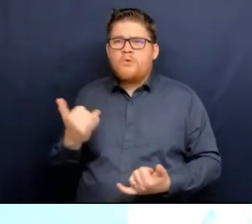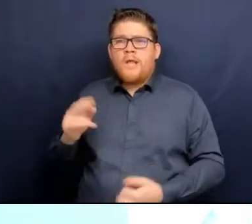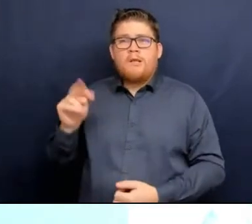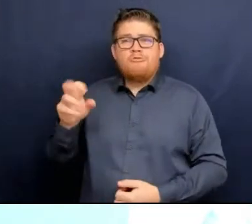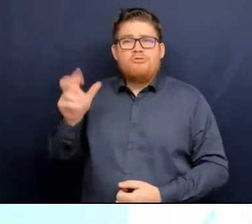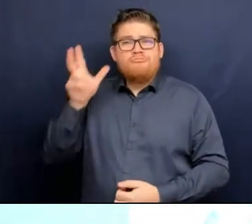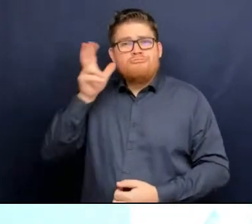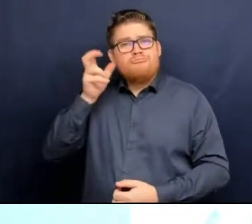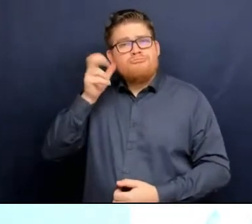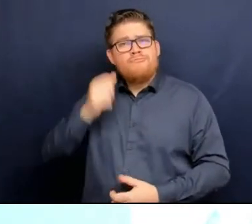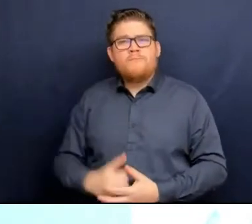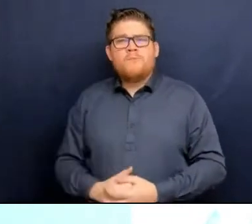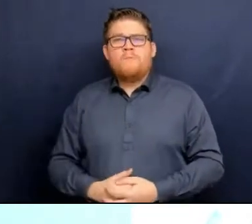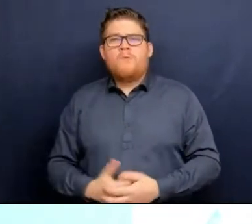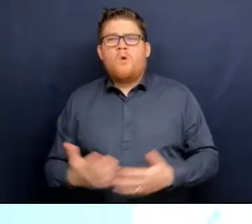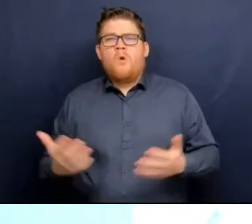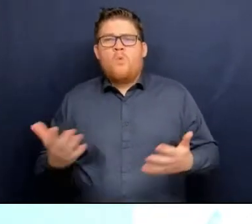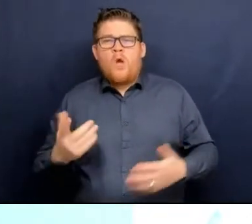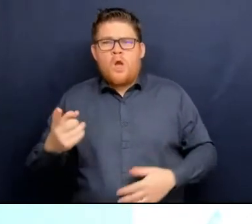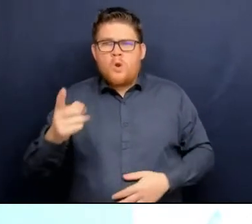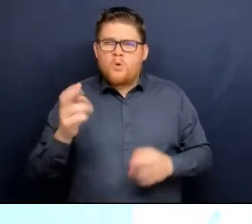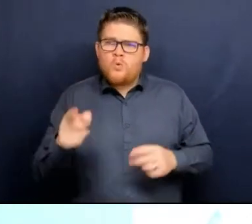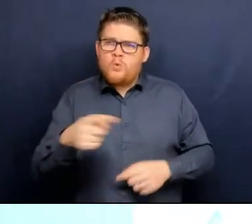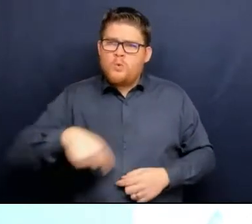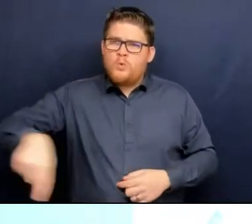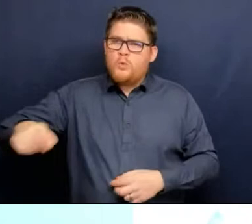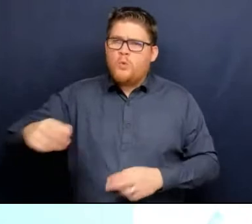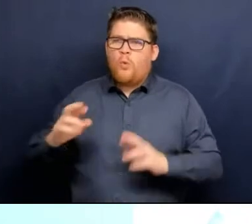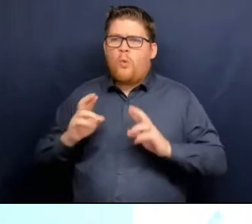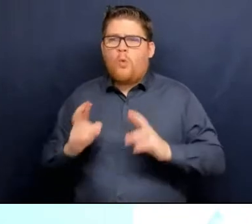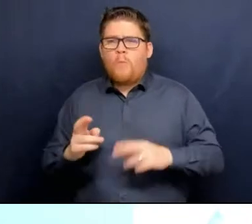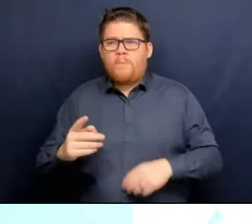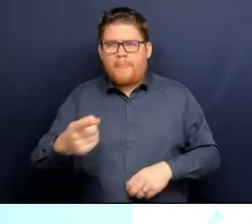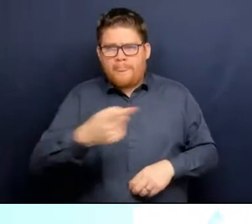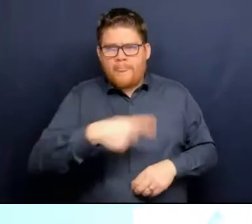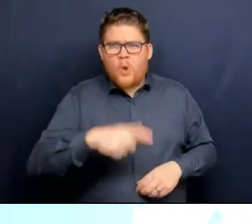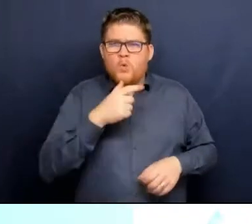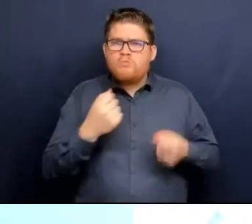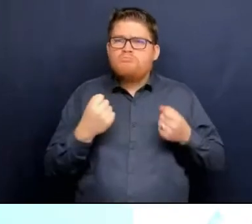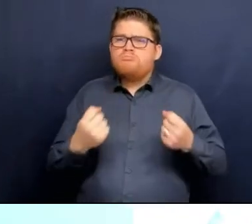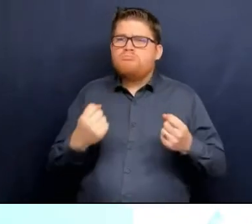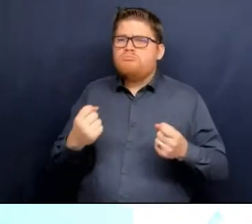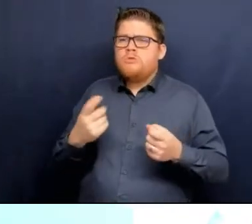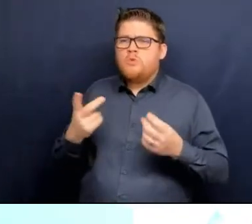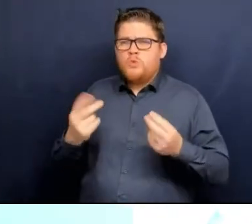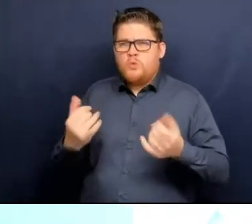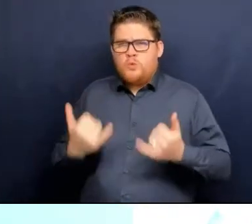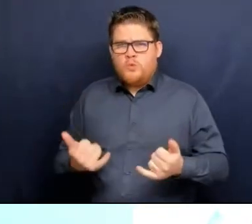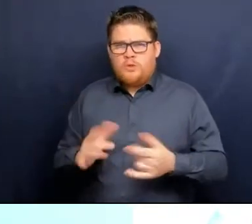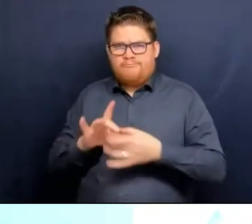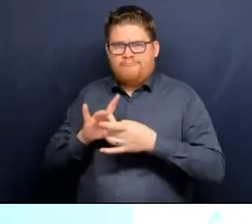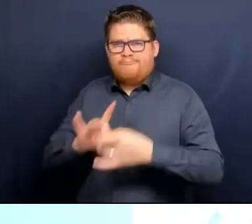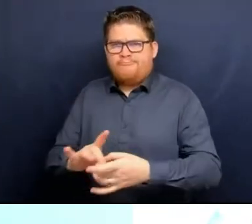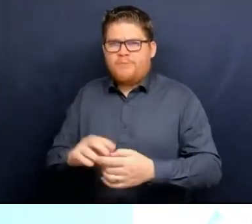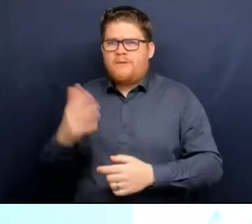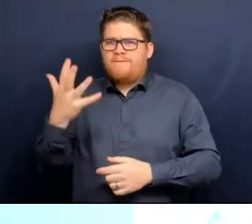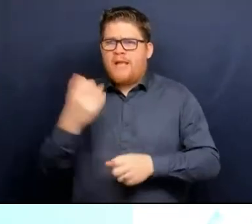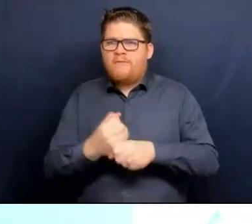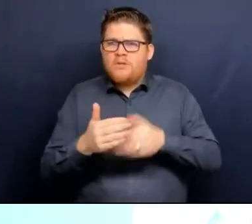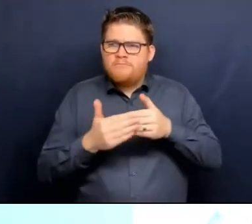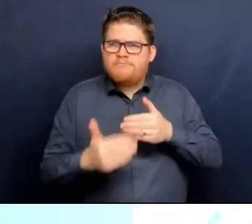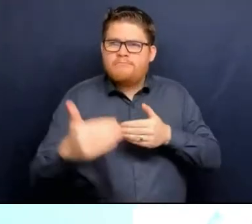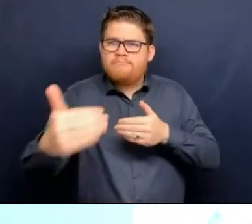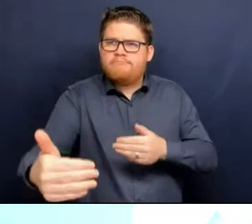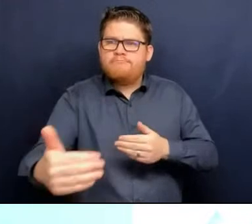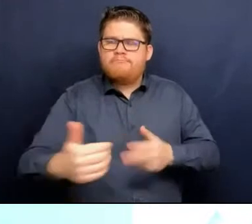they will do as part of this next five-year plan? Well, I'm hopeful that people who are